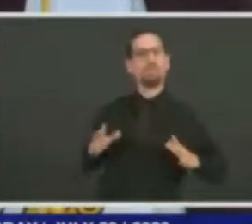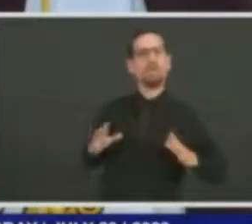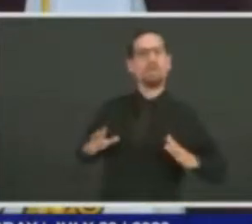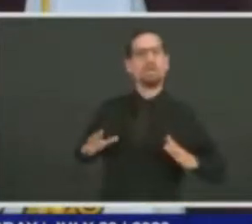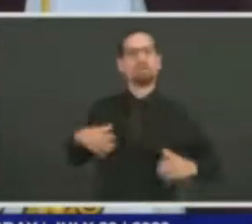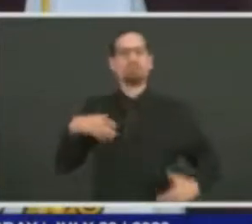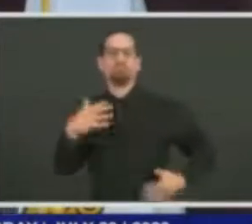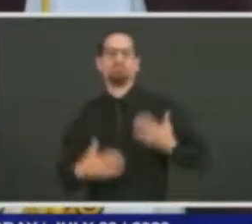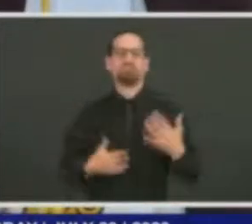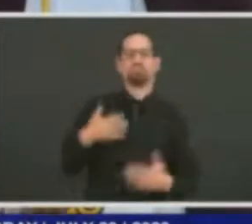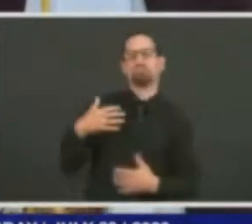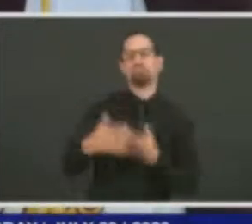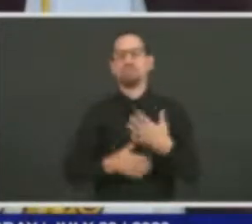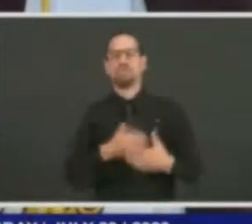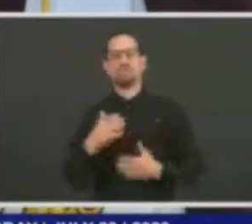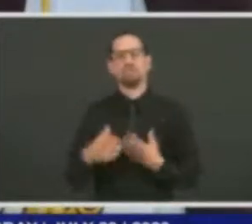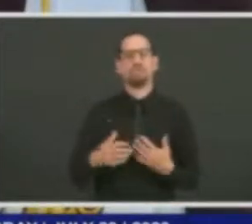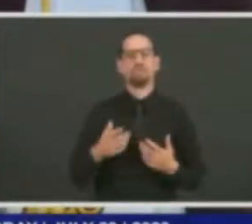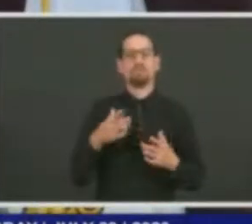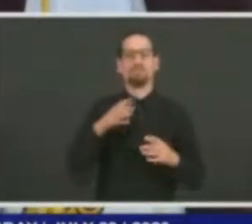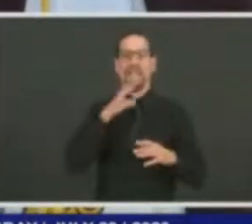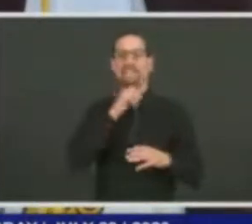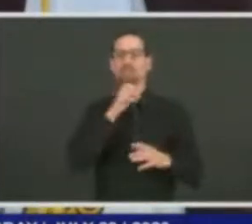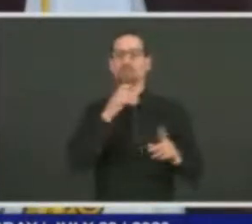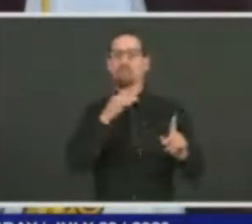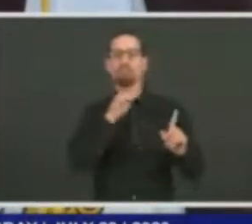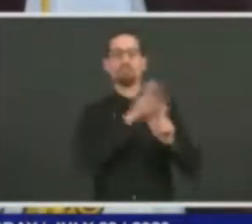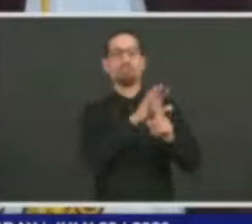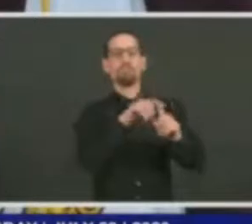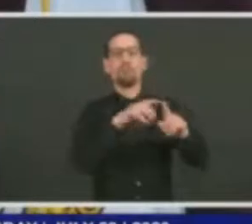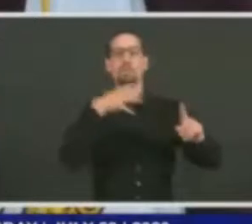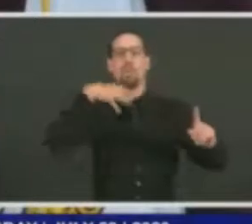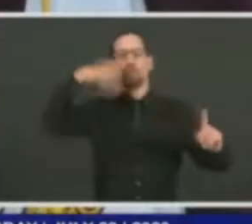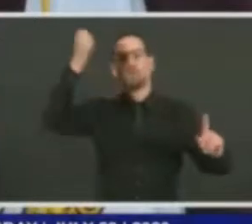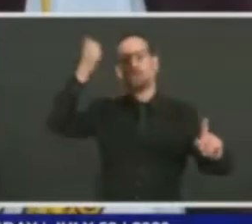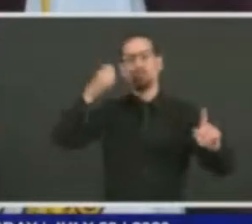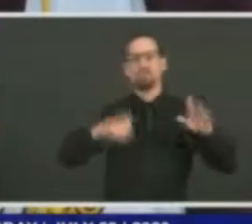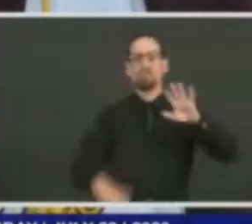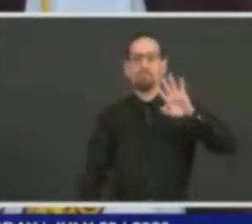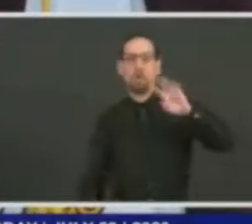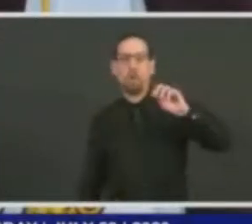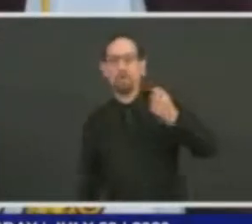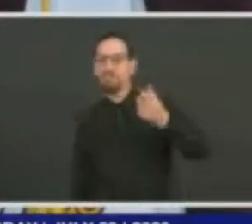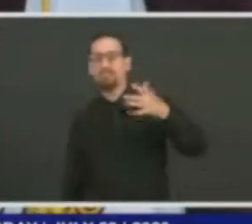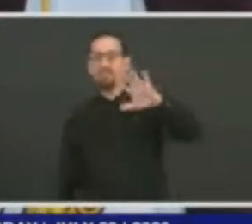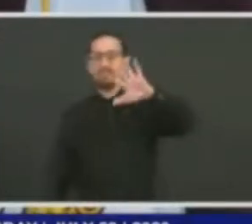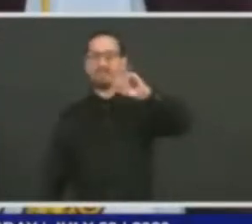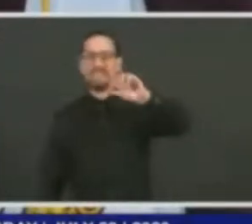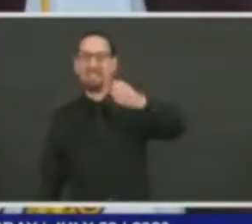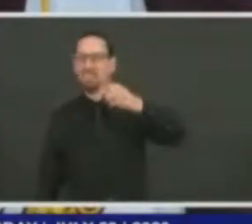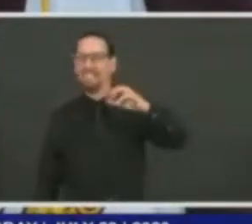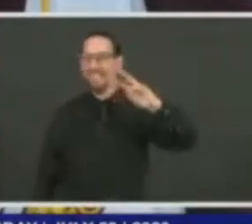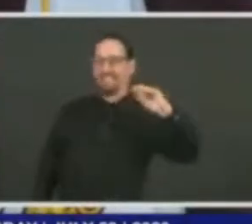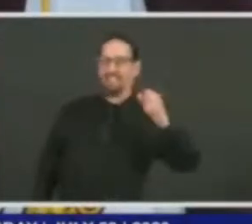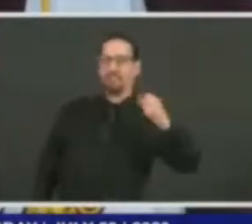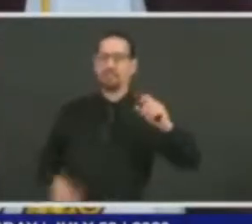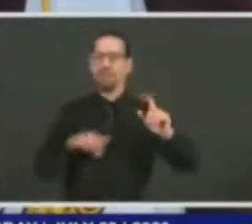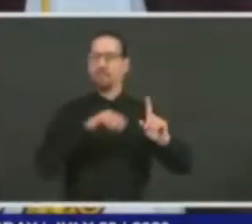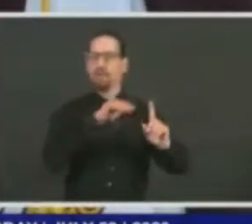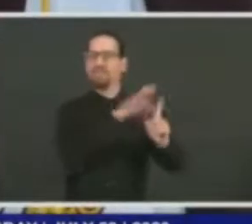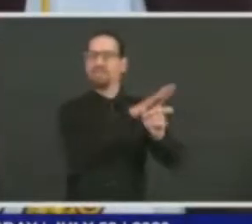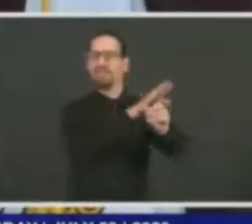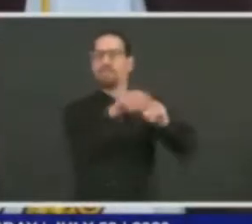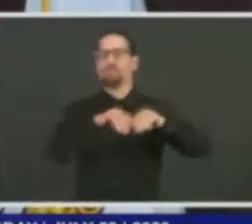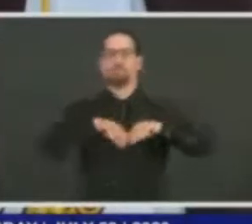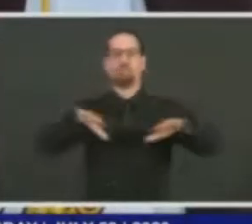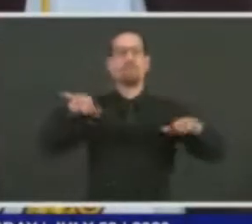those categories, 40s, 50s, 60s. We would continue to see a trend with